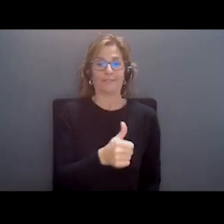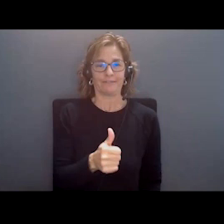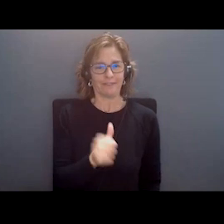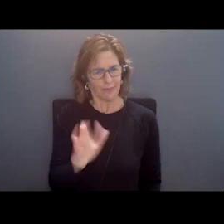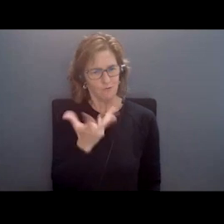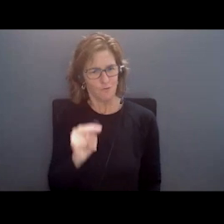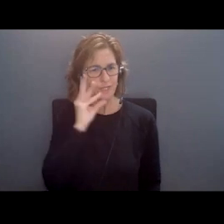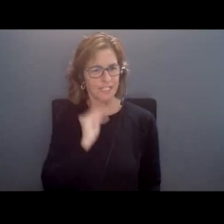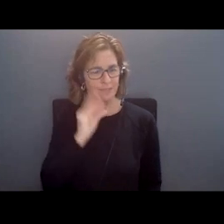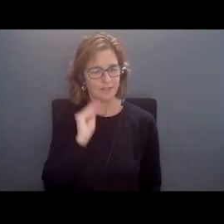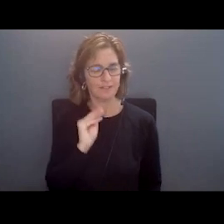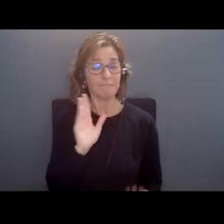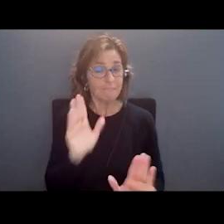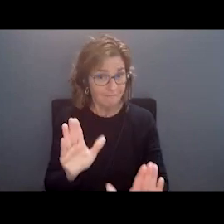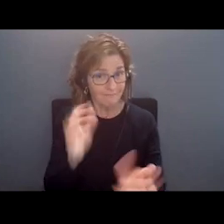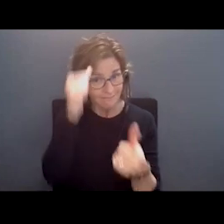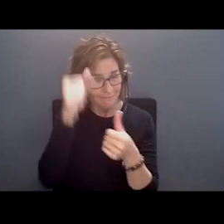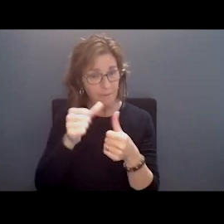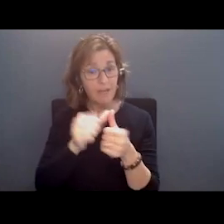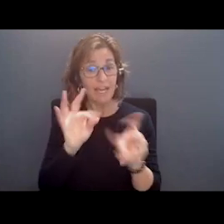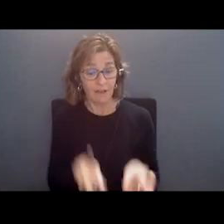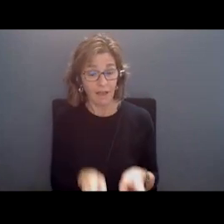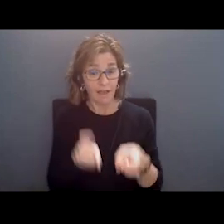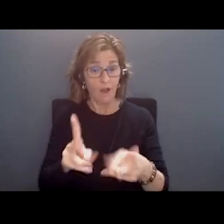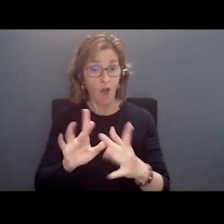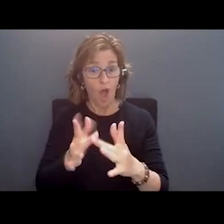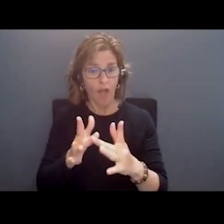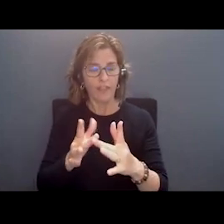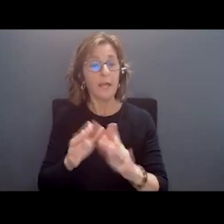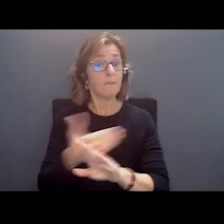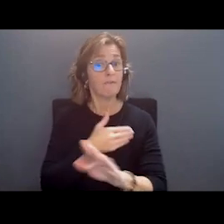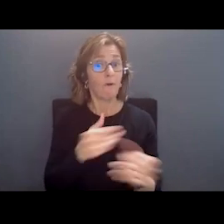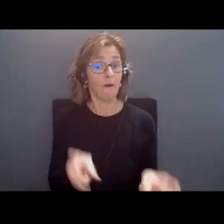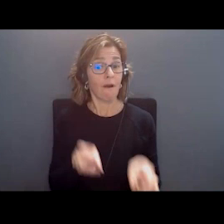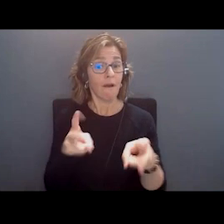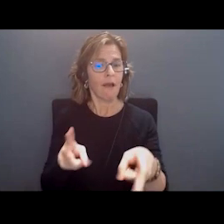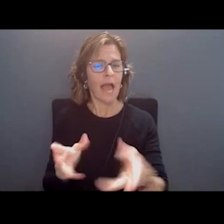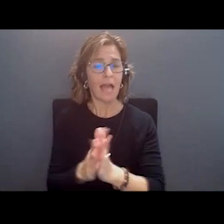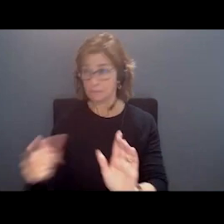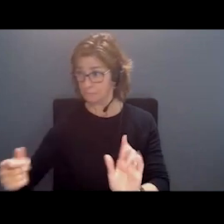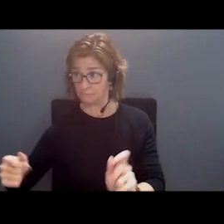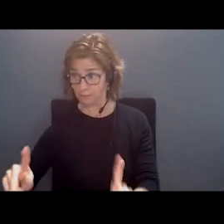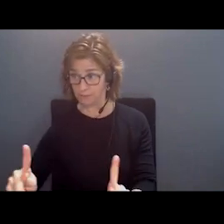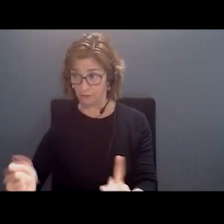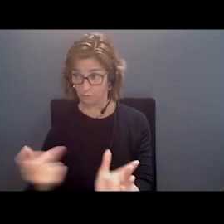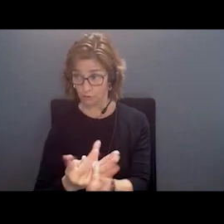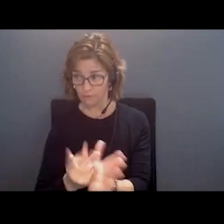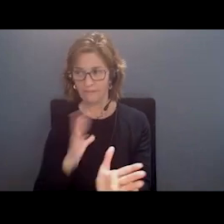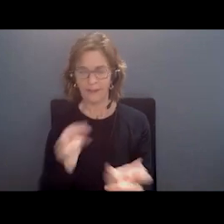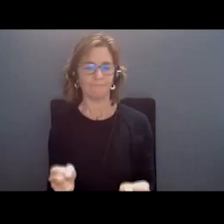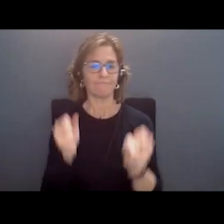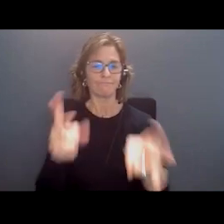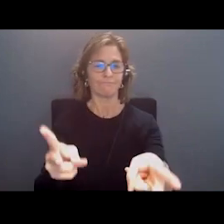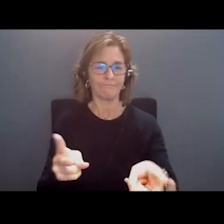anything online, it is important to remember that you have the approved media consents before sharing stories on behalf of anyone else.